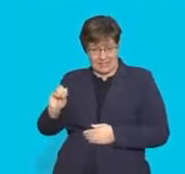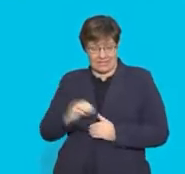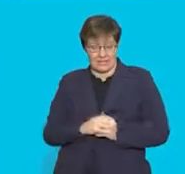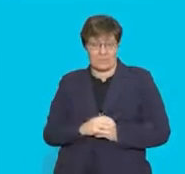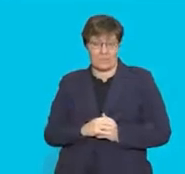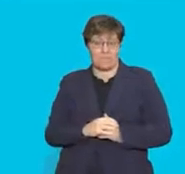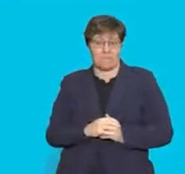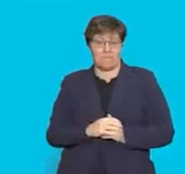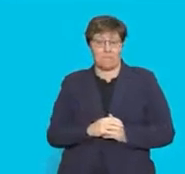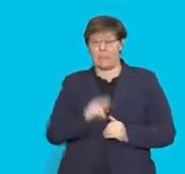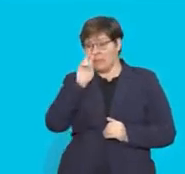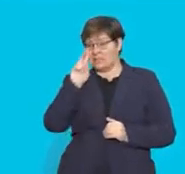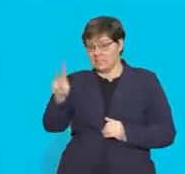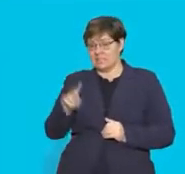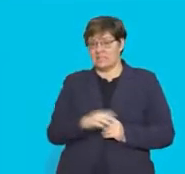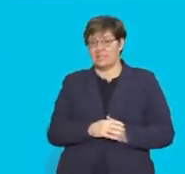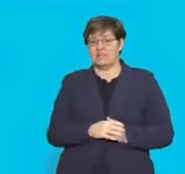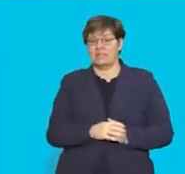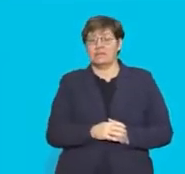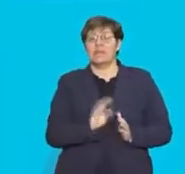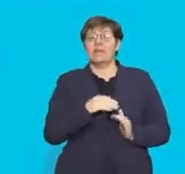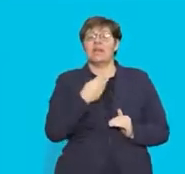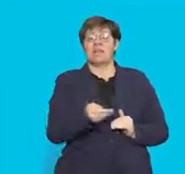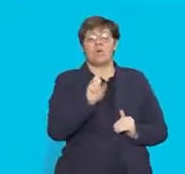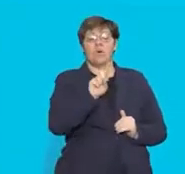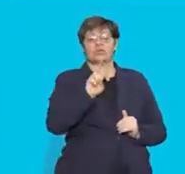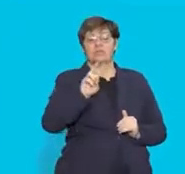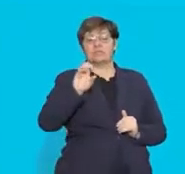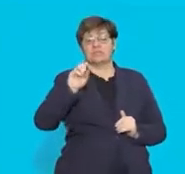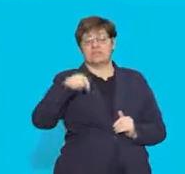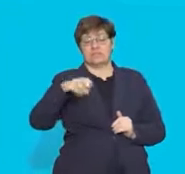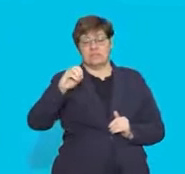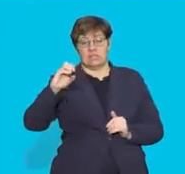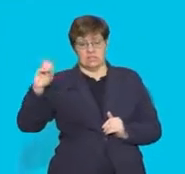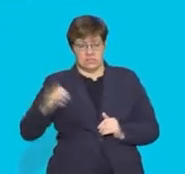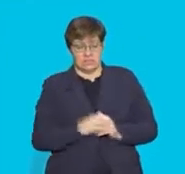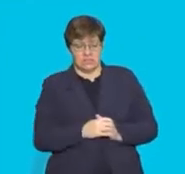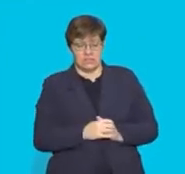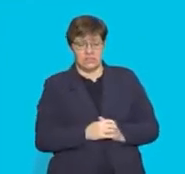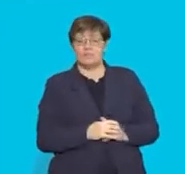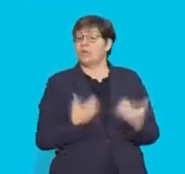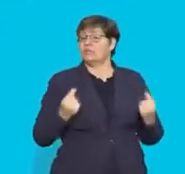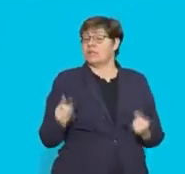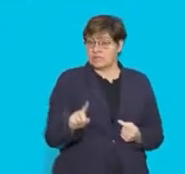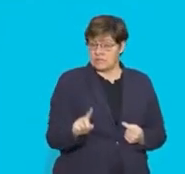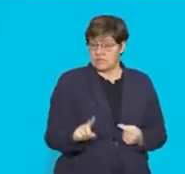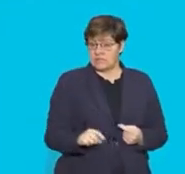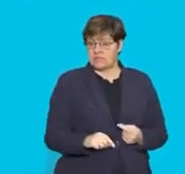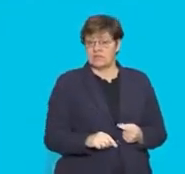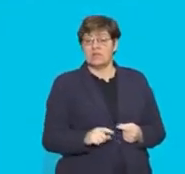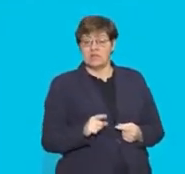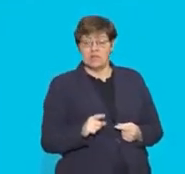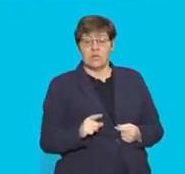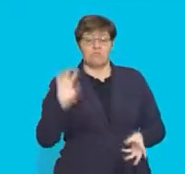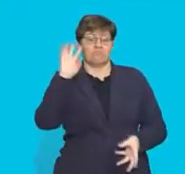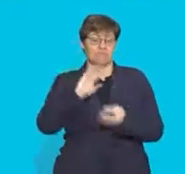80,000. Here we can see it, minus the 80,000 will give you a figure of 120,000. So what have we done? That is my